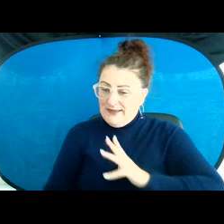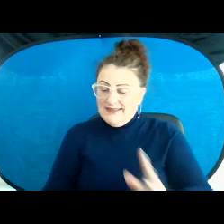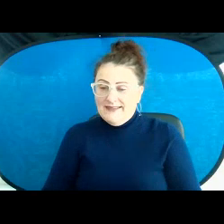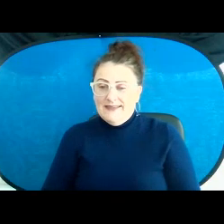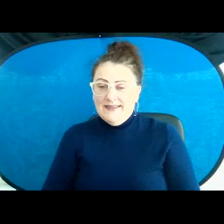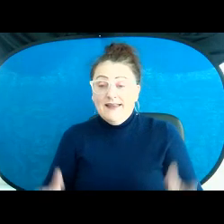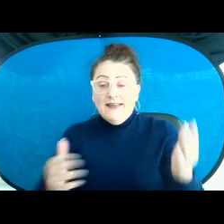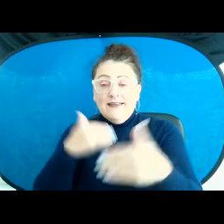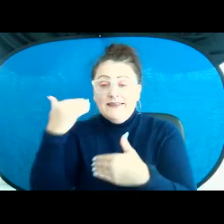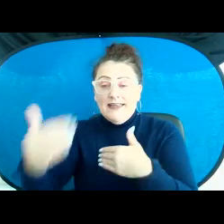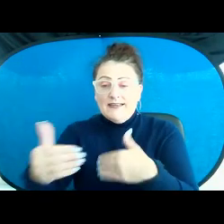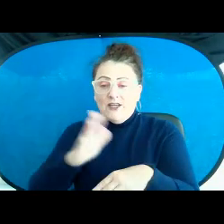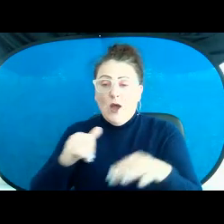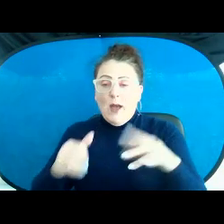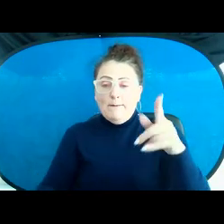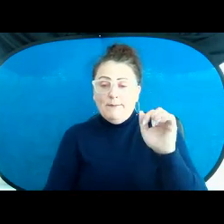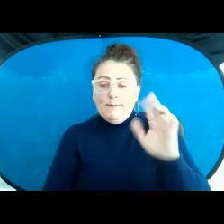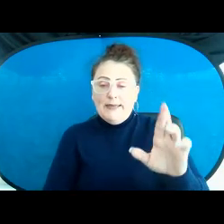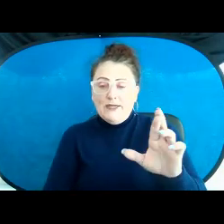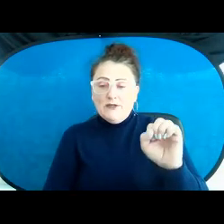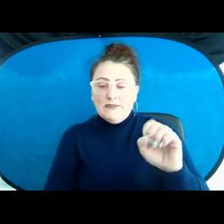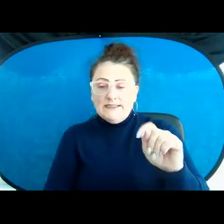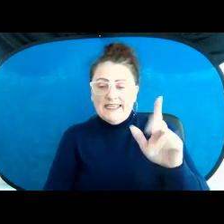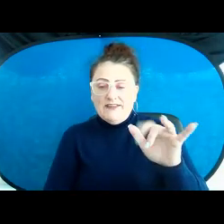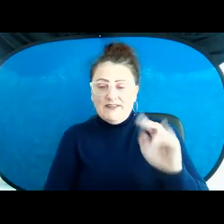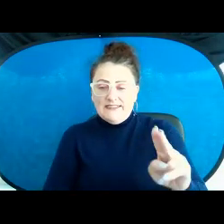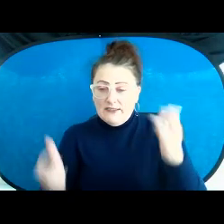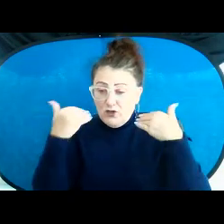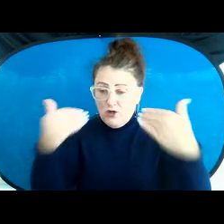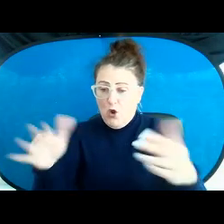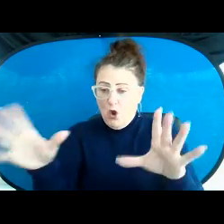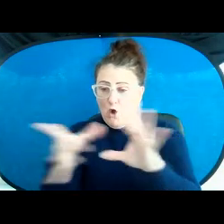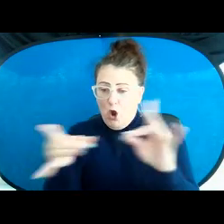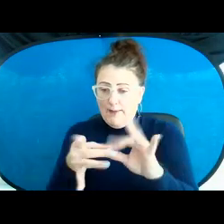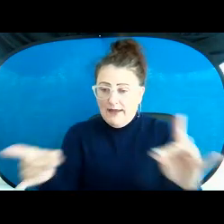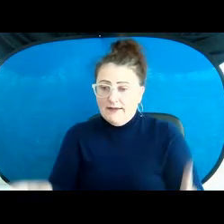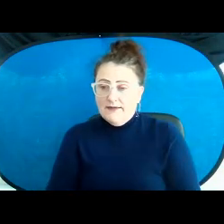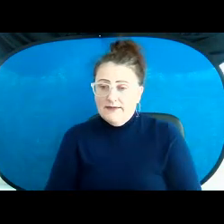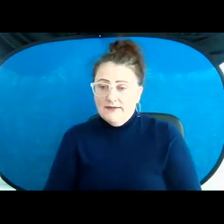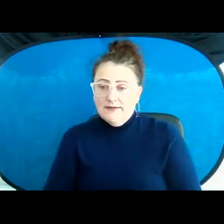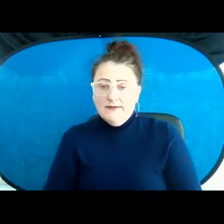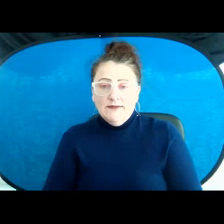Next, I'd like to call on Peter Stevenson. Please unmute yourself to begin your comment.